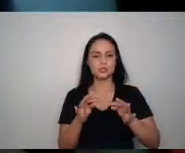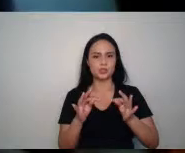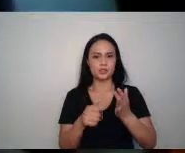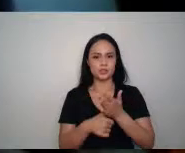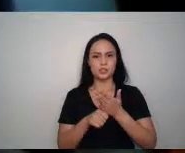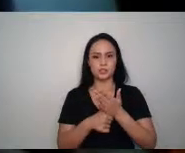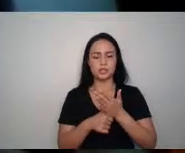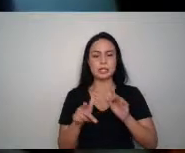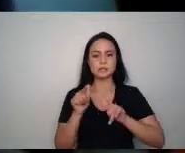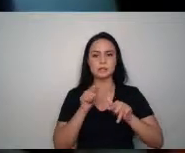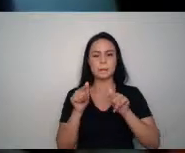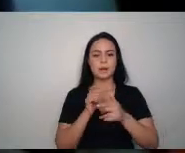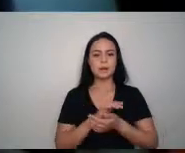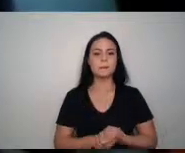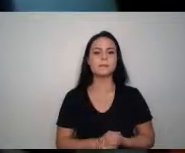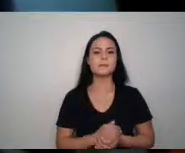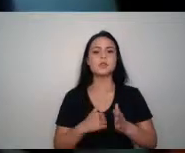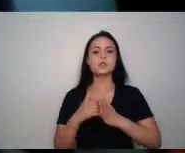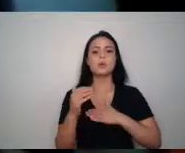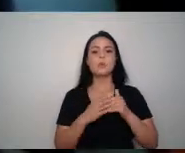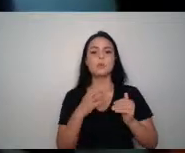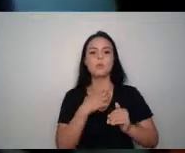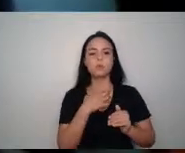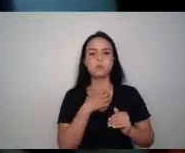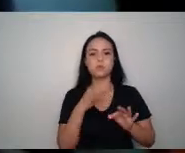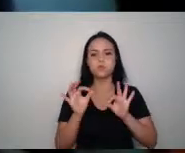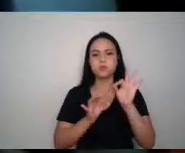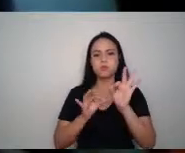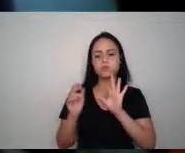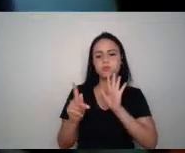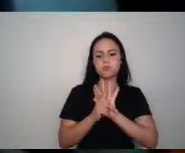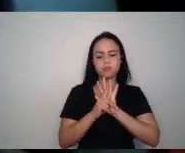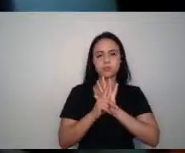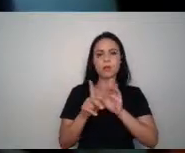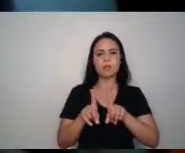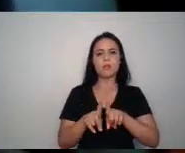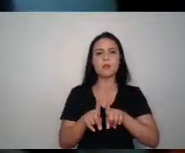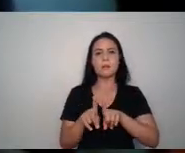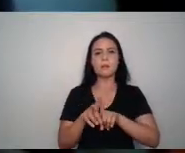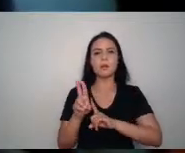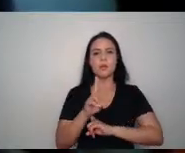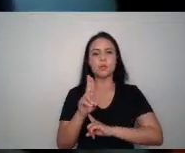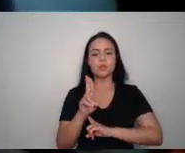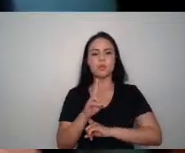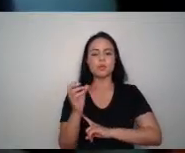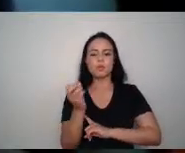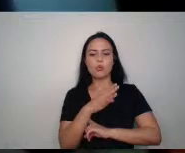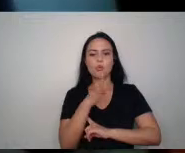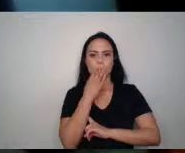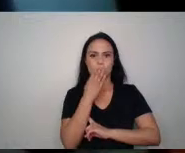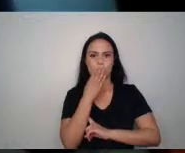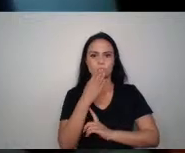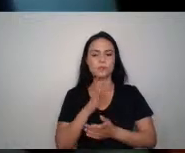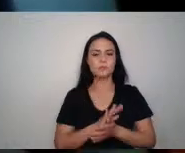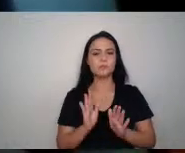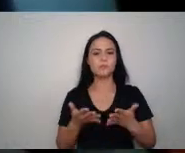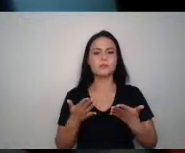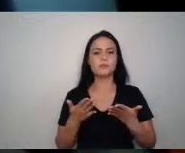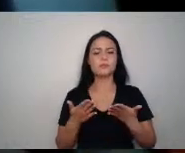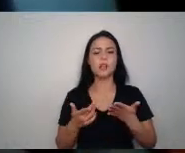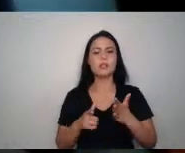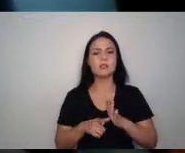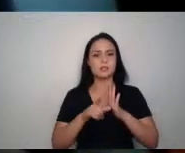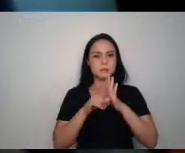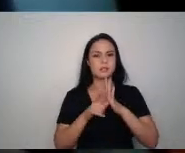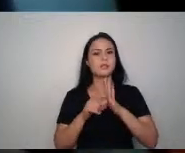in technology and digital technologies and that affect this kind of work and the type of control